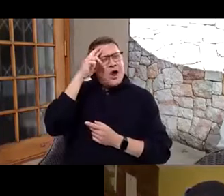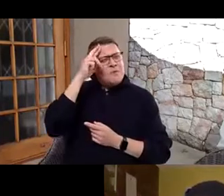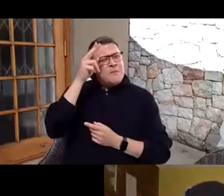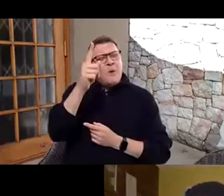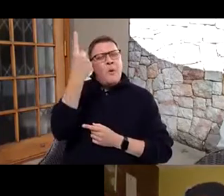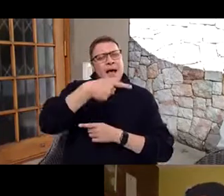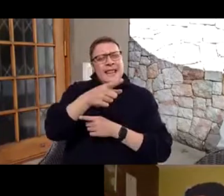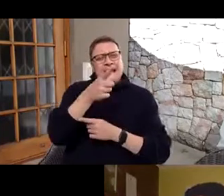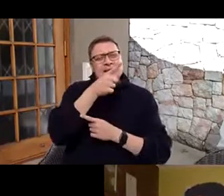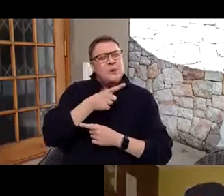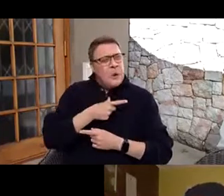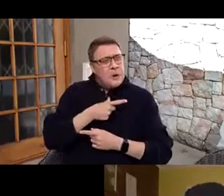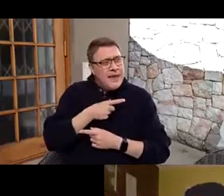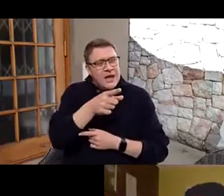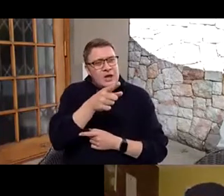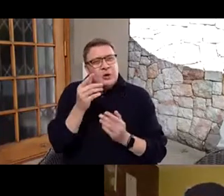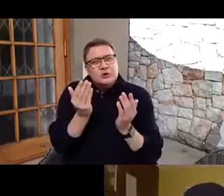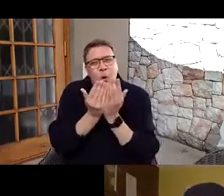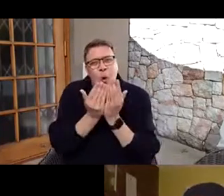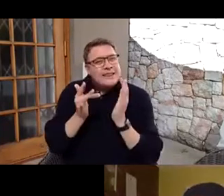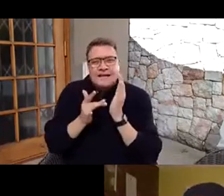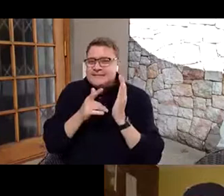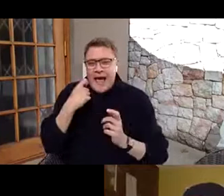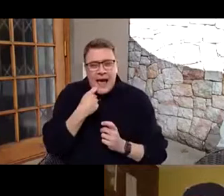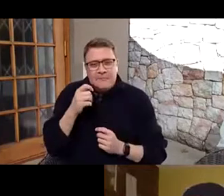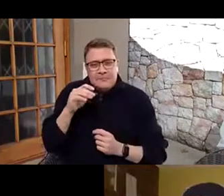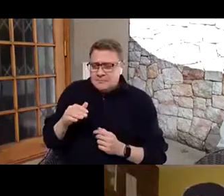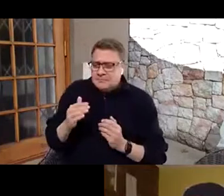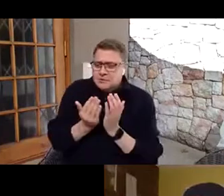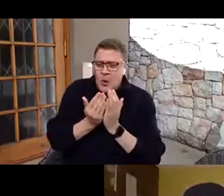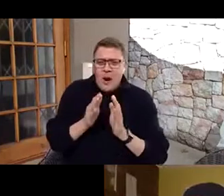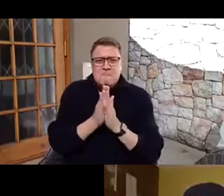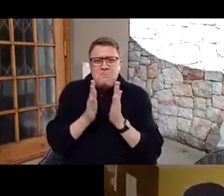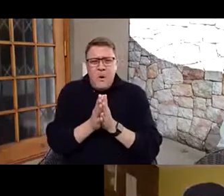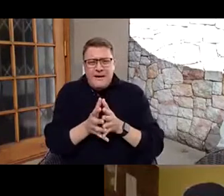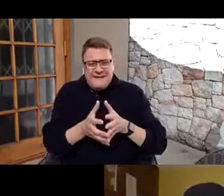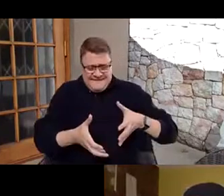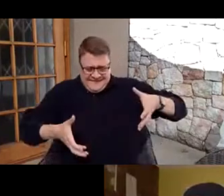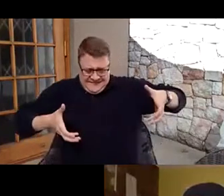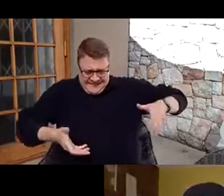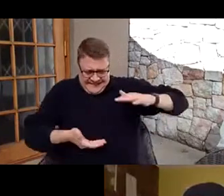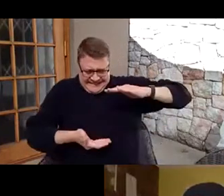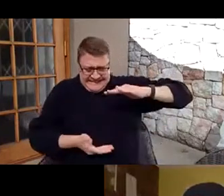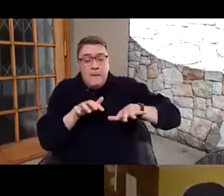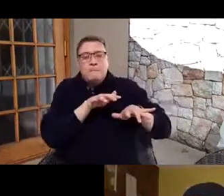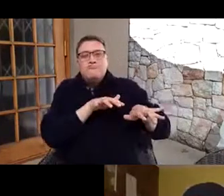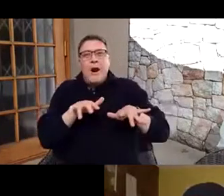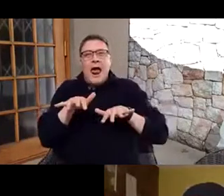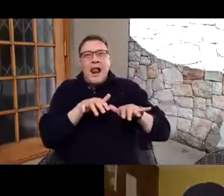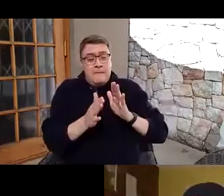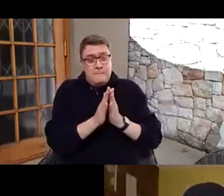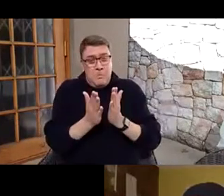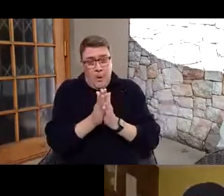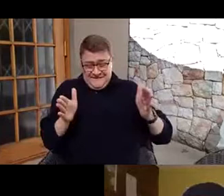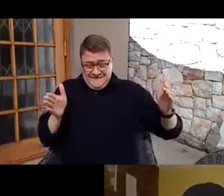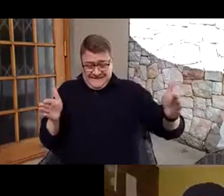had technology and you had to carry around all these big books in Braille, and Braille books are like 10 times bigger than normal